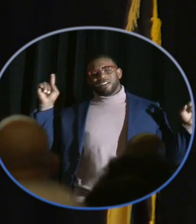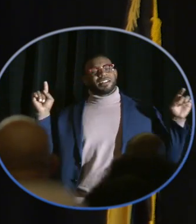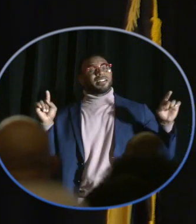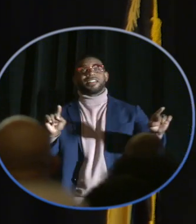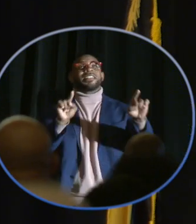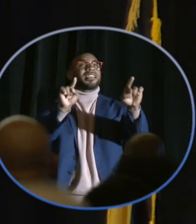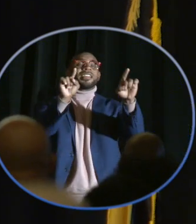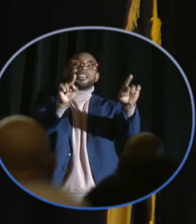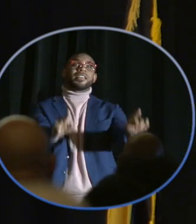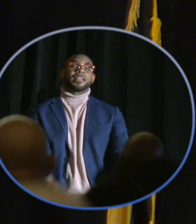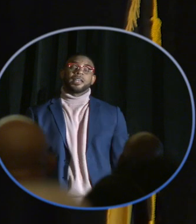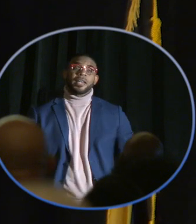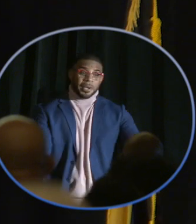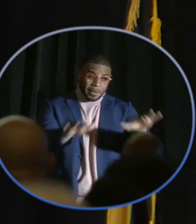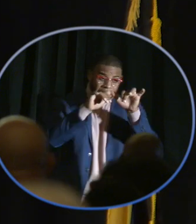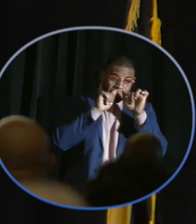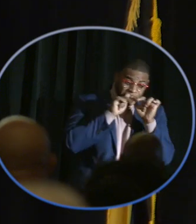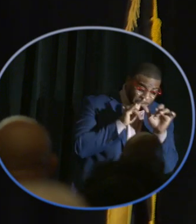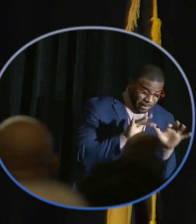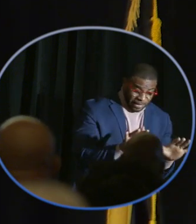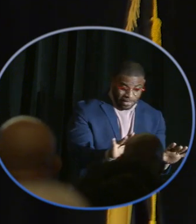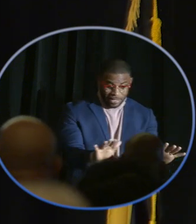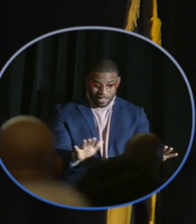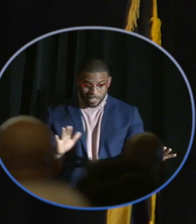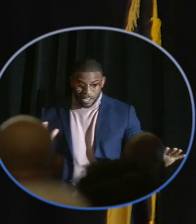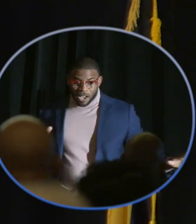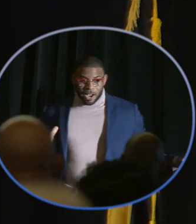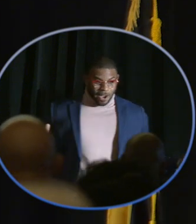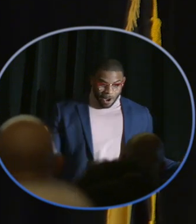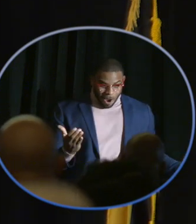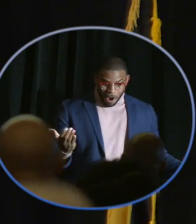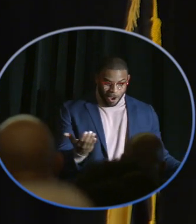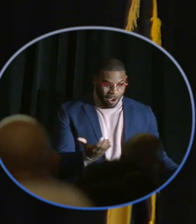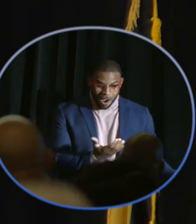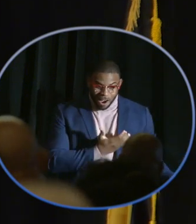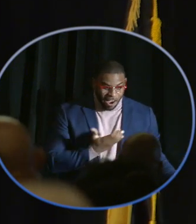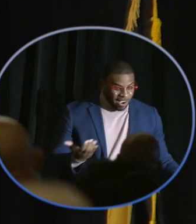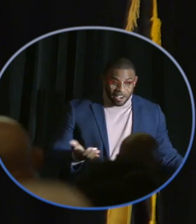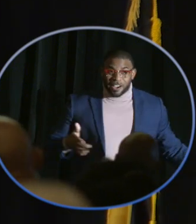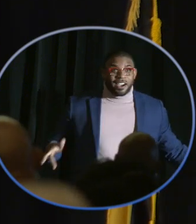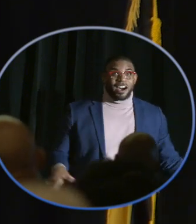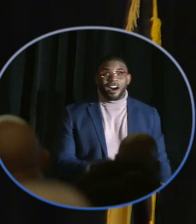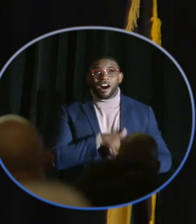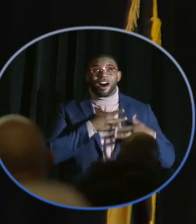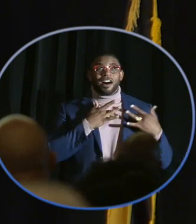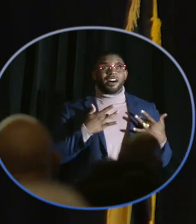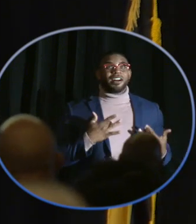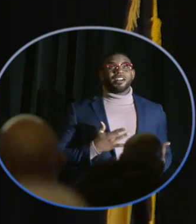Ah.